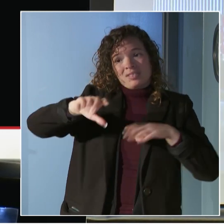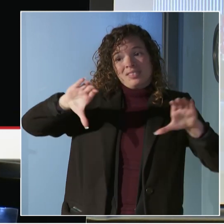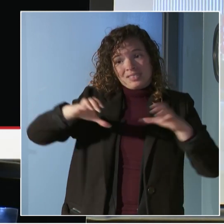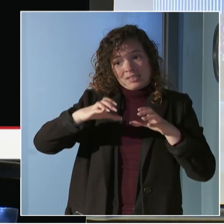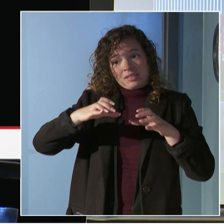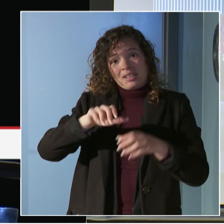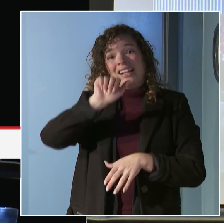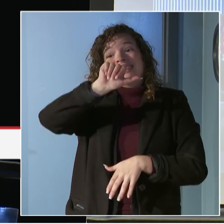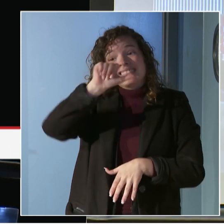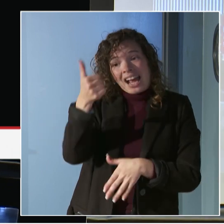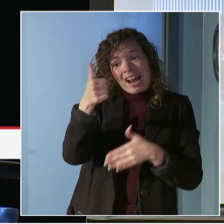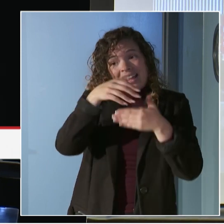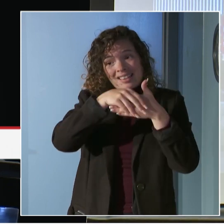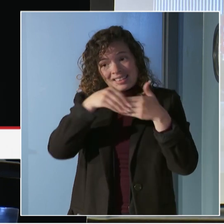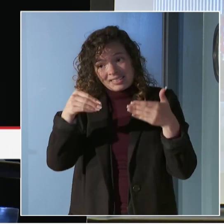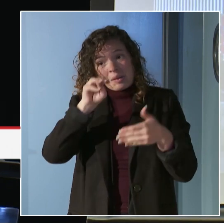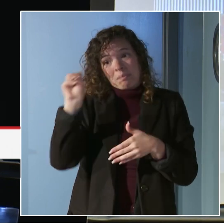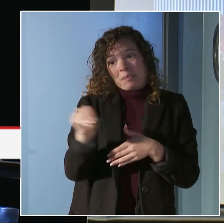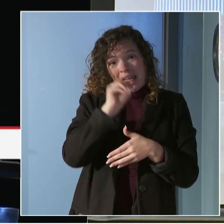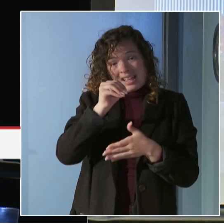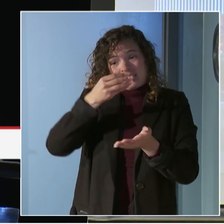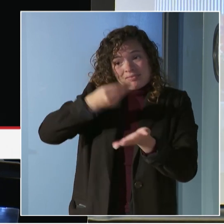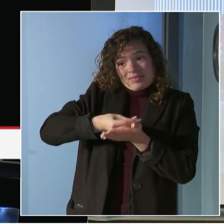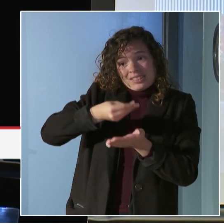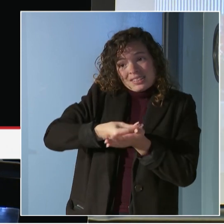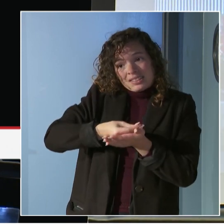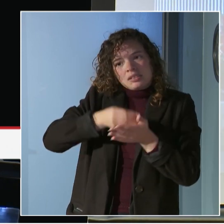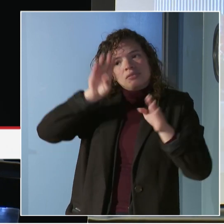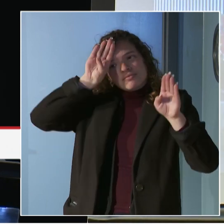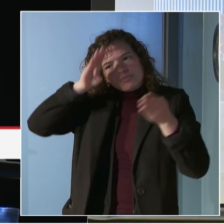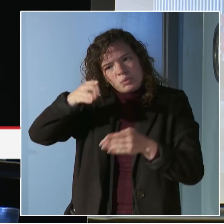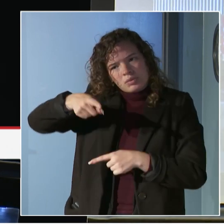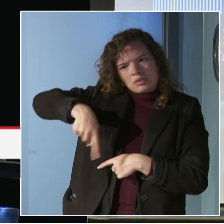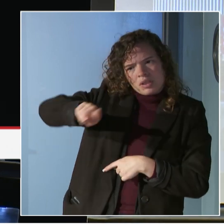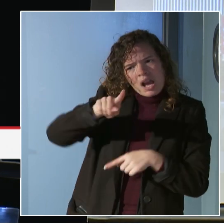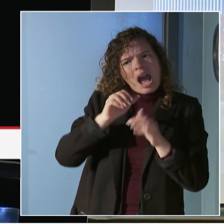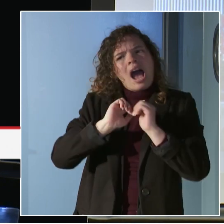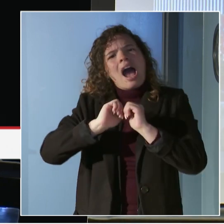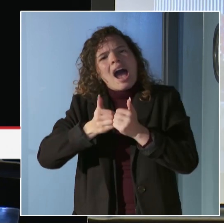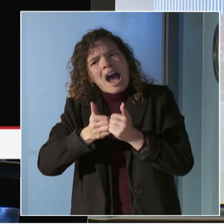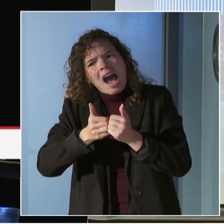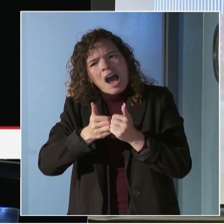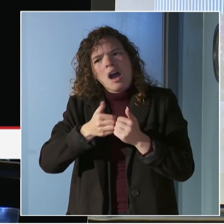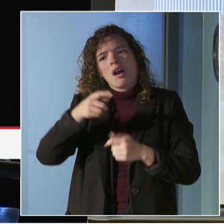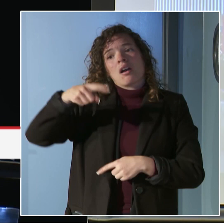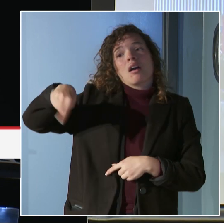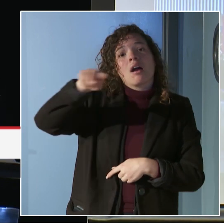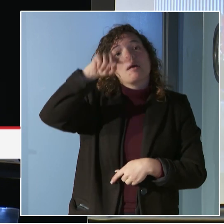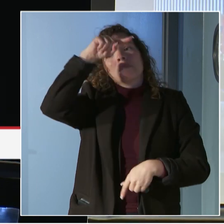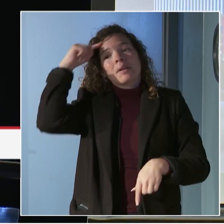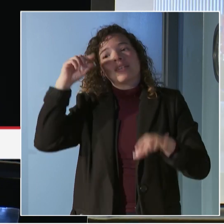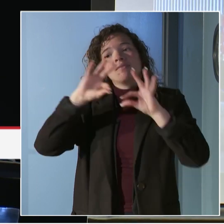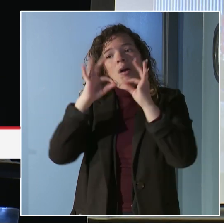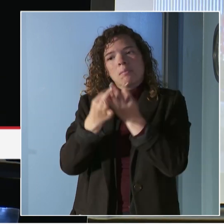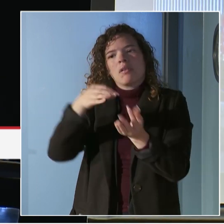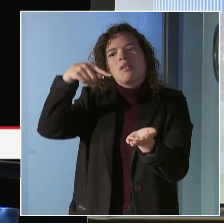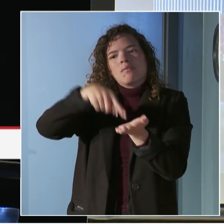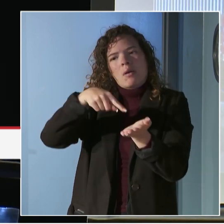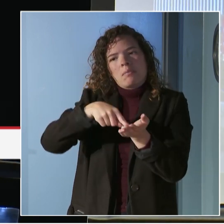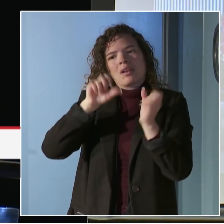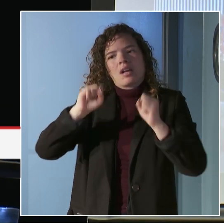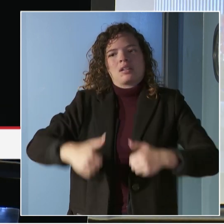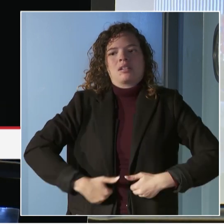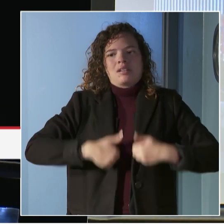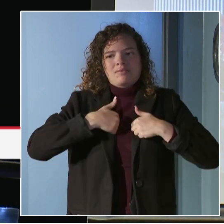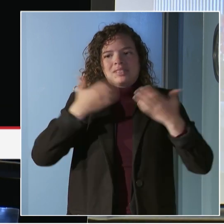will focus in using to make sure that more Black families can afford to live in Washington, D.C. and buy their